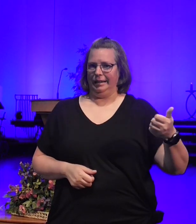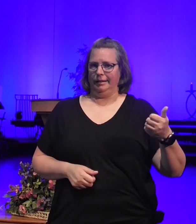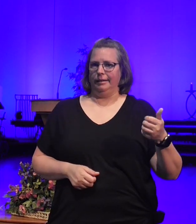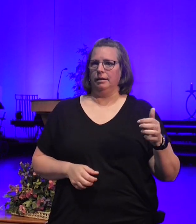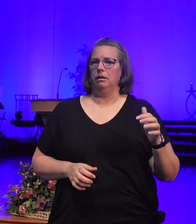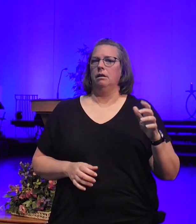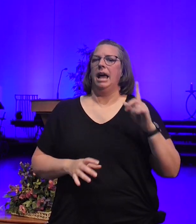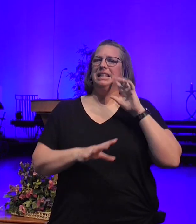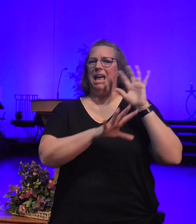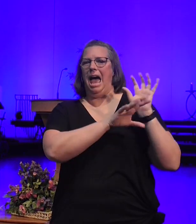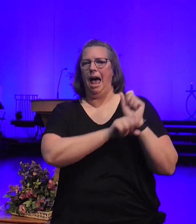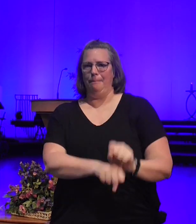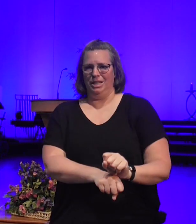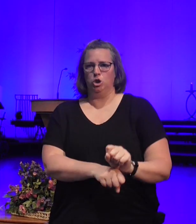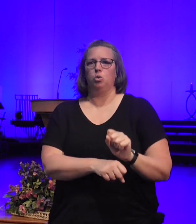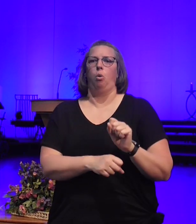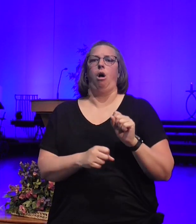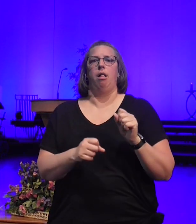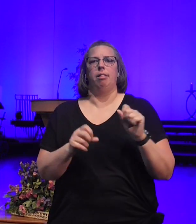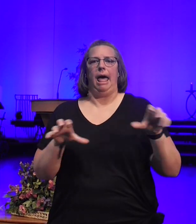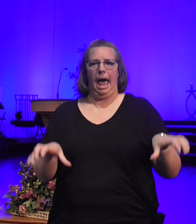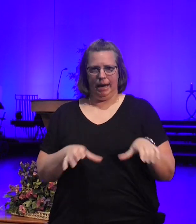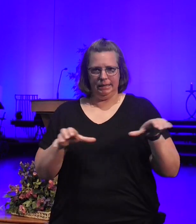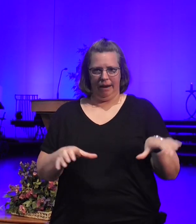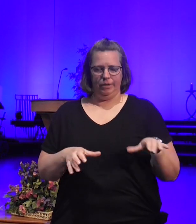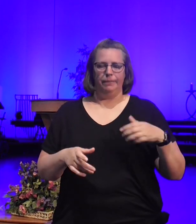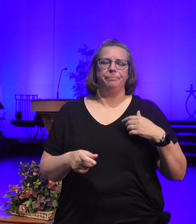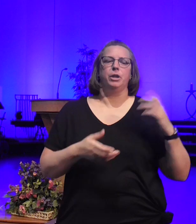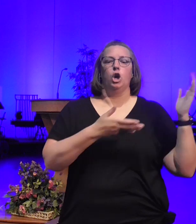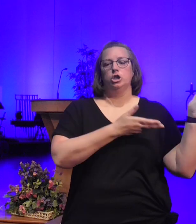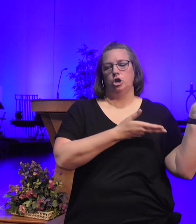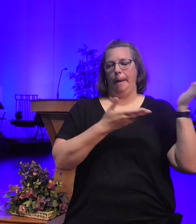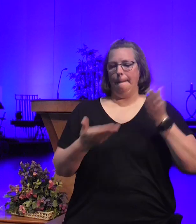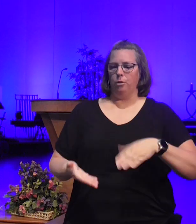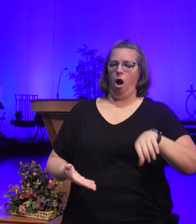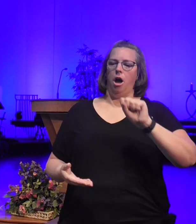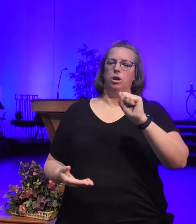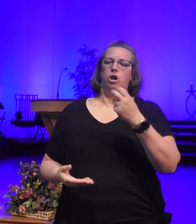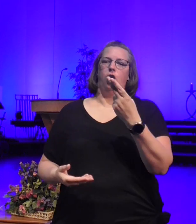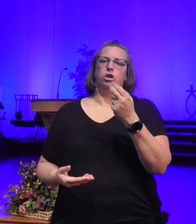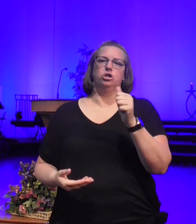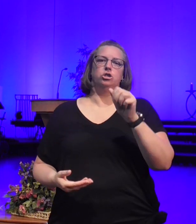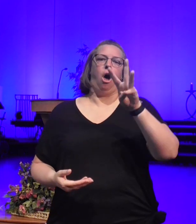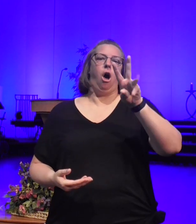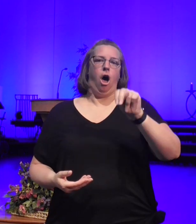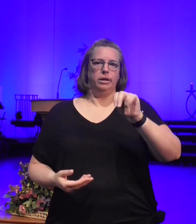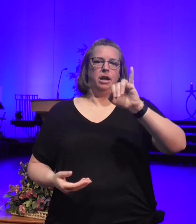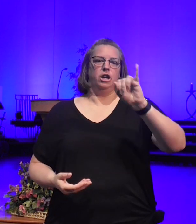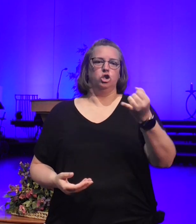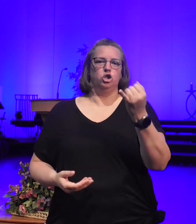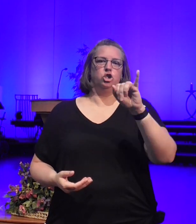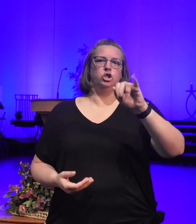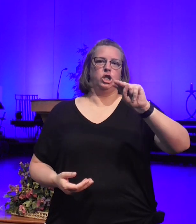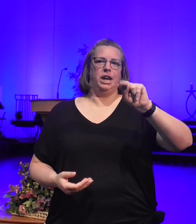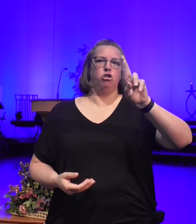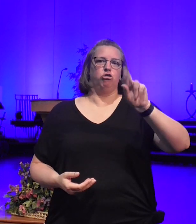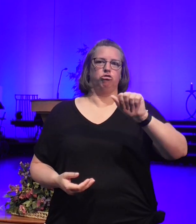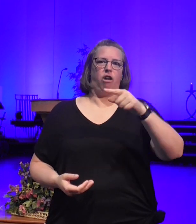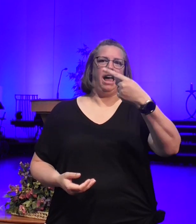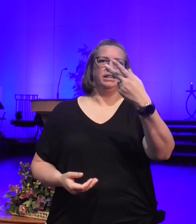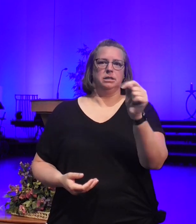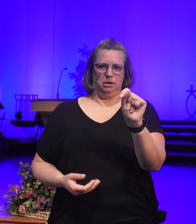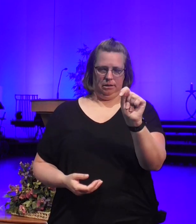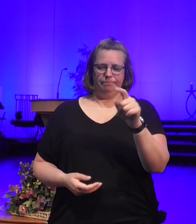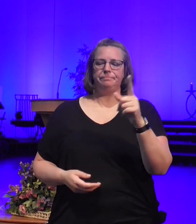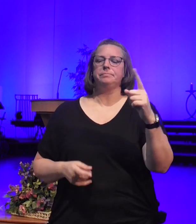our minds and hearts. And she brought forth the beautiful voice of Sean Ginwright, an author who talks about a session he was in teaching